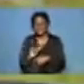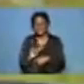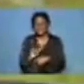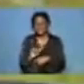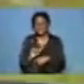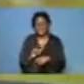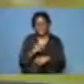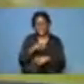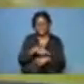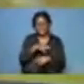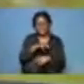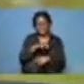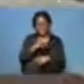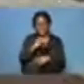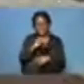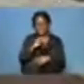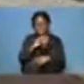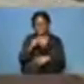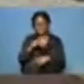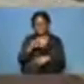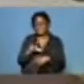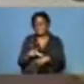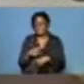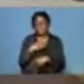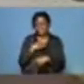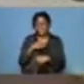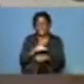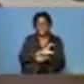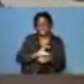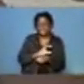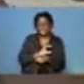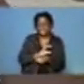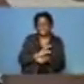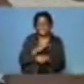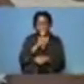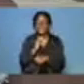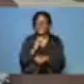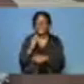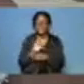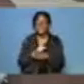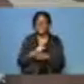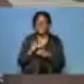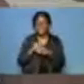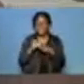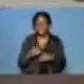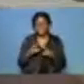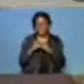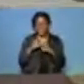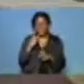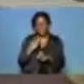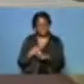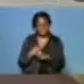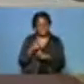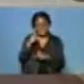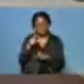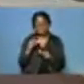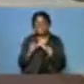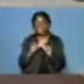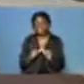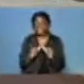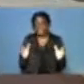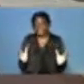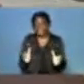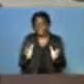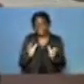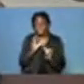and cranberries. Being a business owner is very difficult, so you have to stay encouraged. So being a